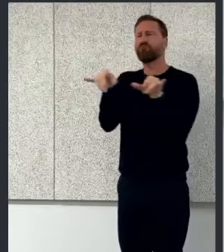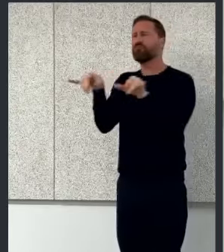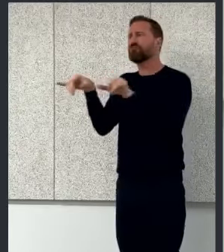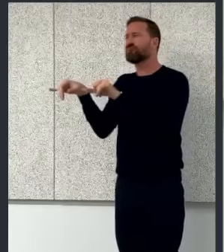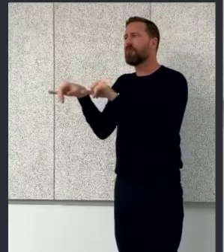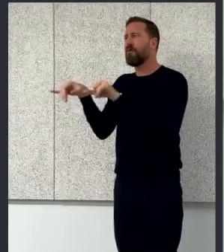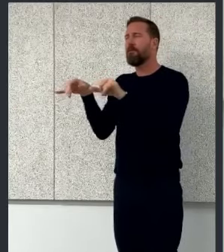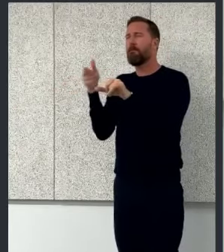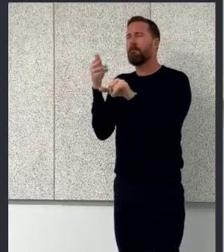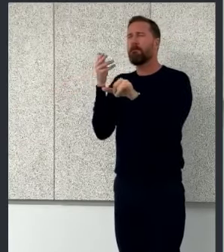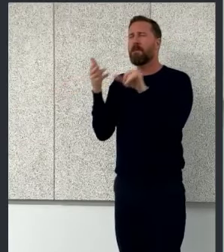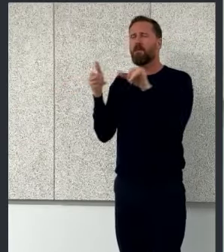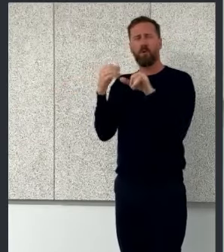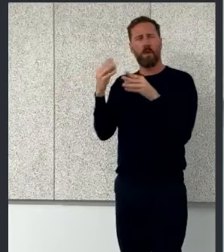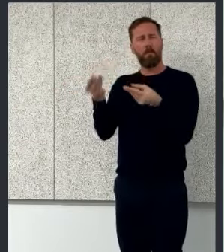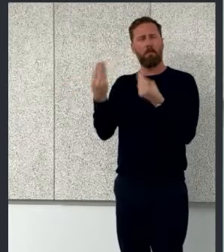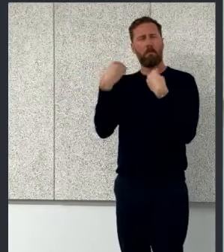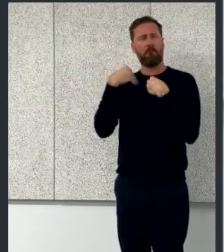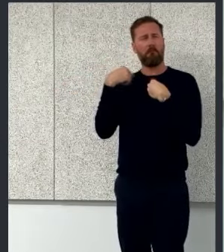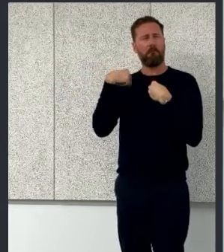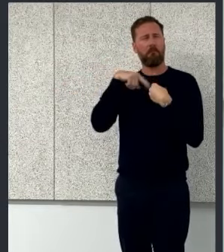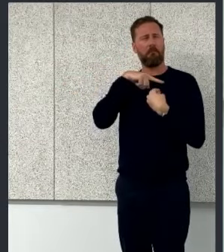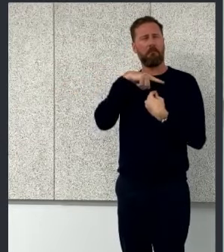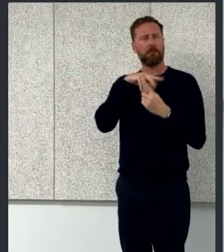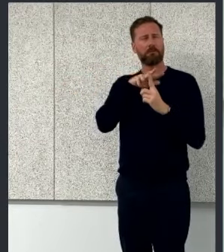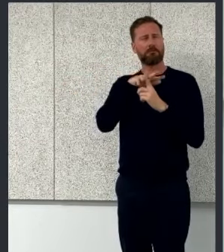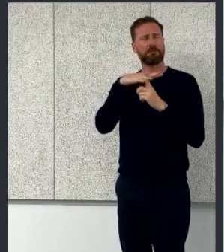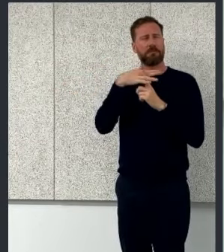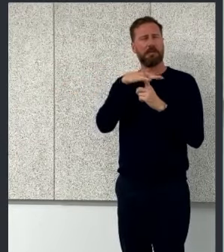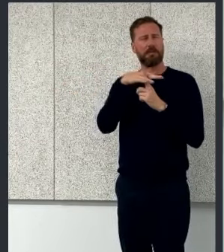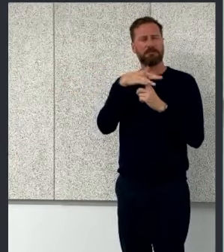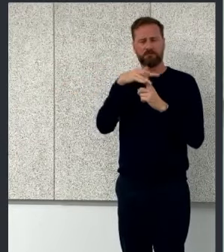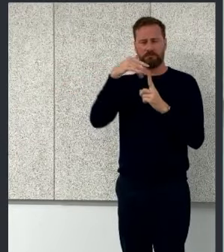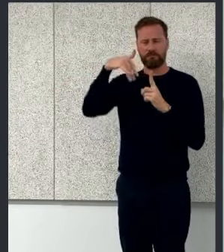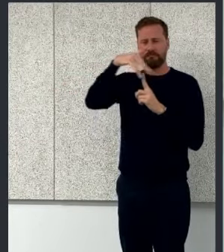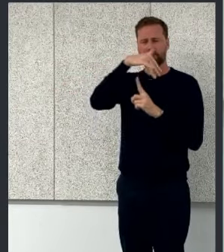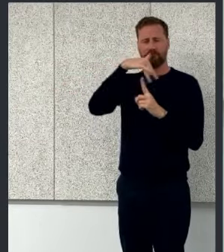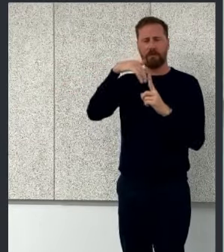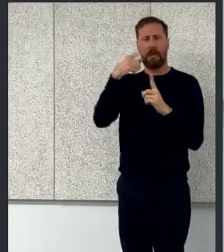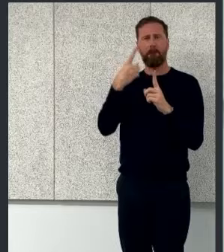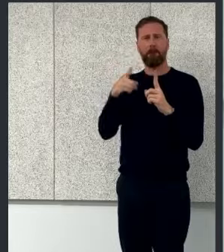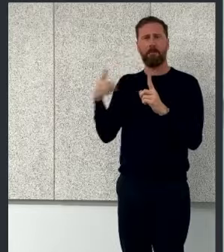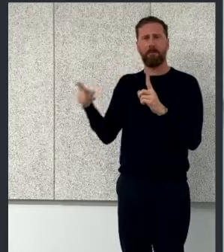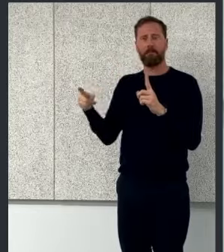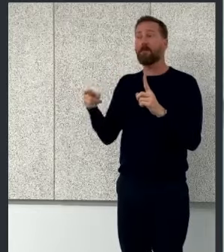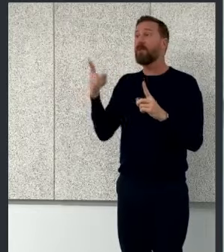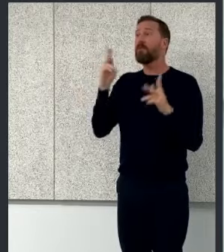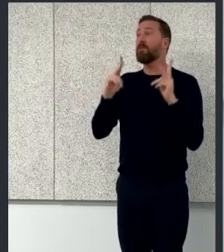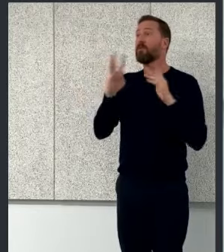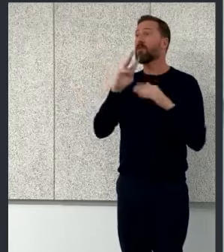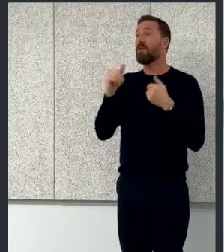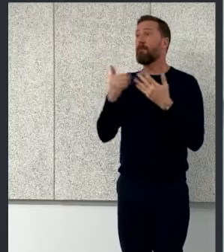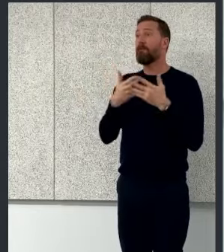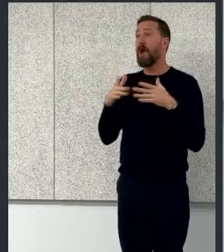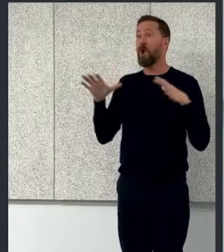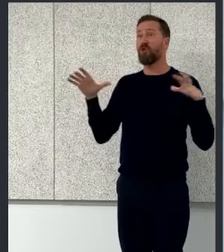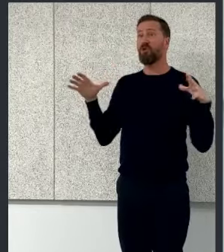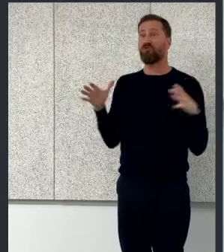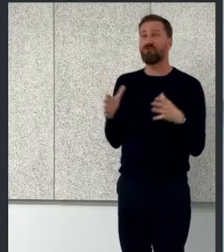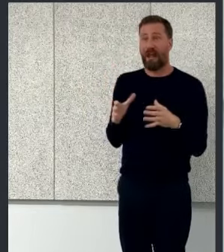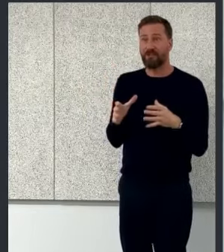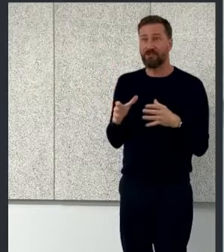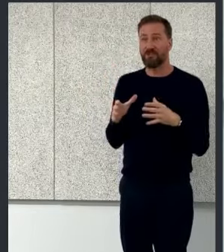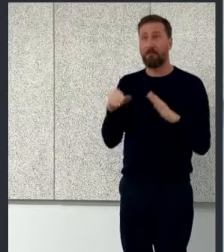help contextualize, like, what do you see? You know, I think people have talked a little bit about like contraction,